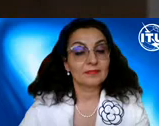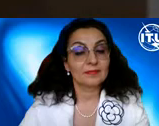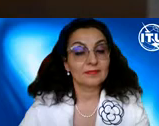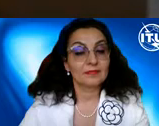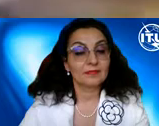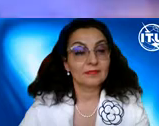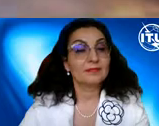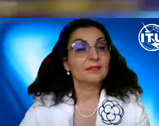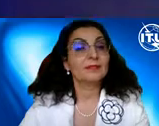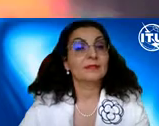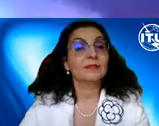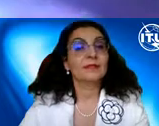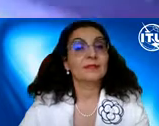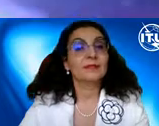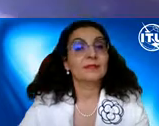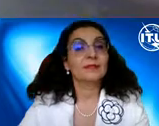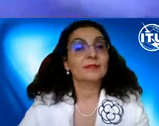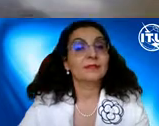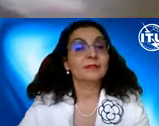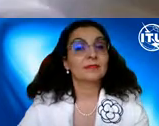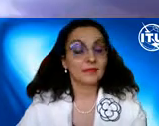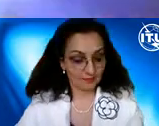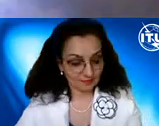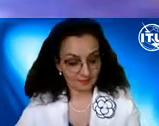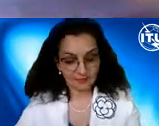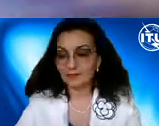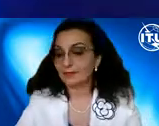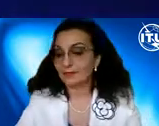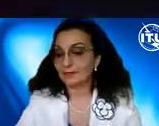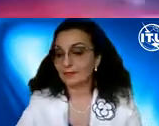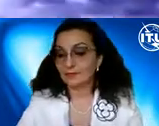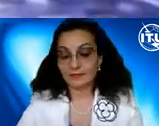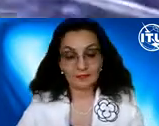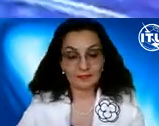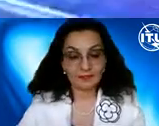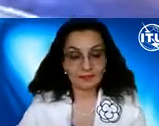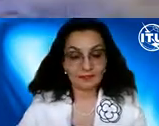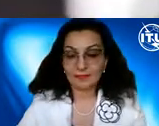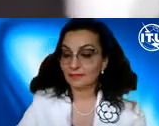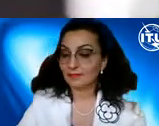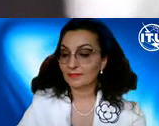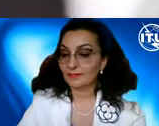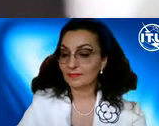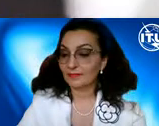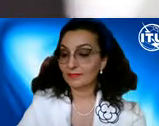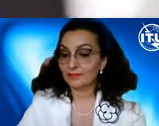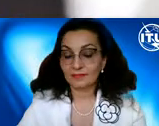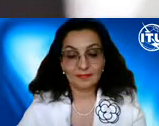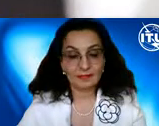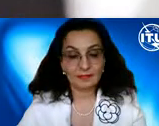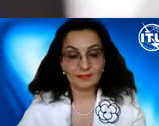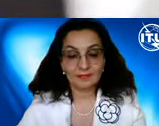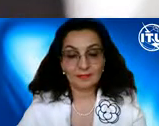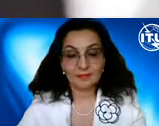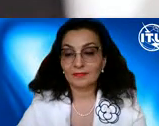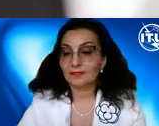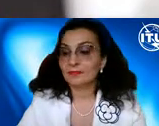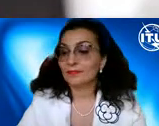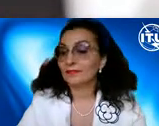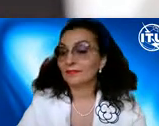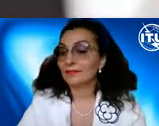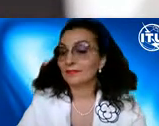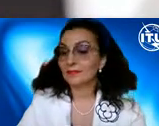as flashing lights for those who are deaf or hard of hearing, to denote the nature and level of threat. Information provided